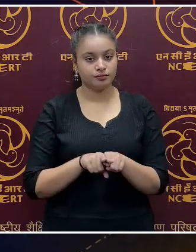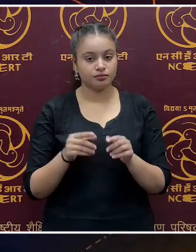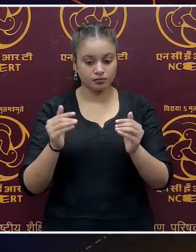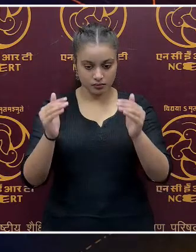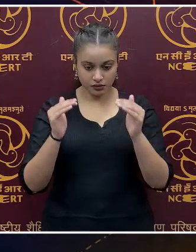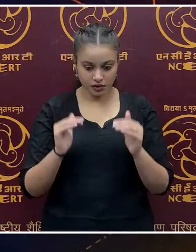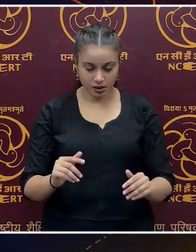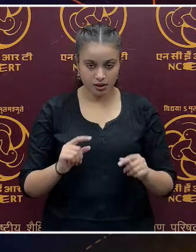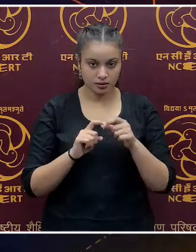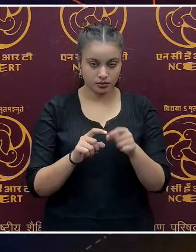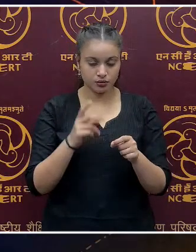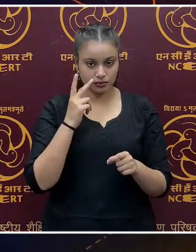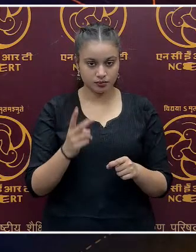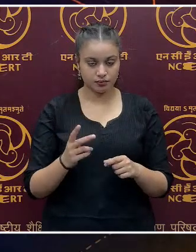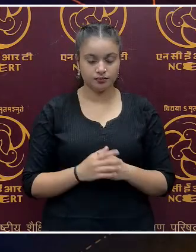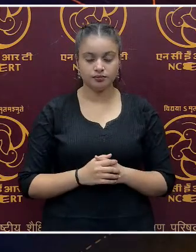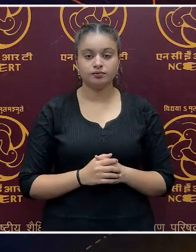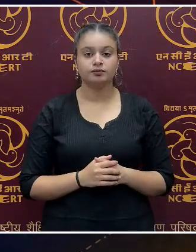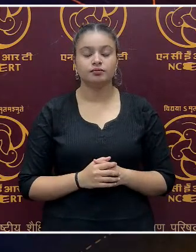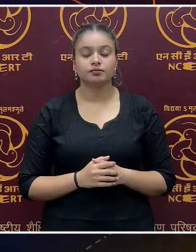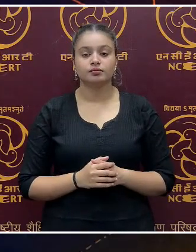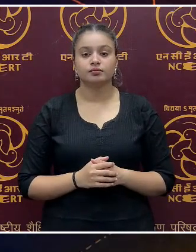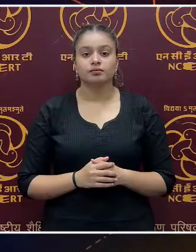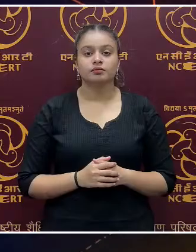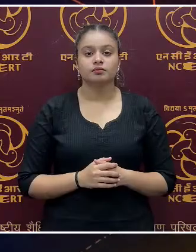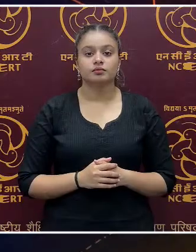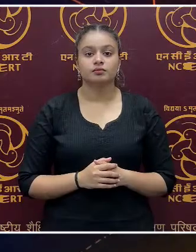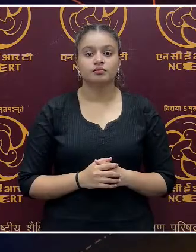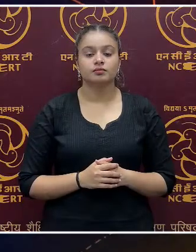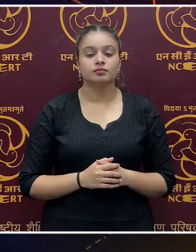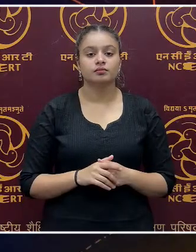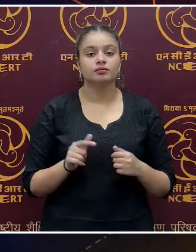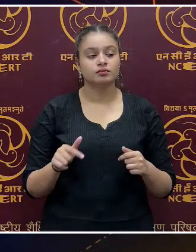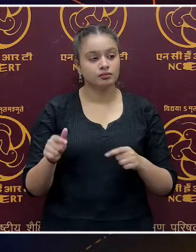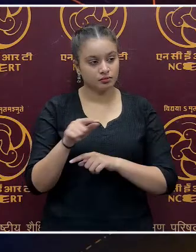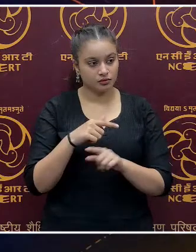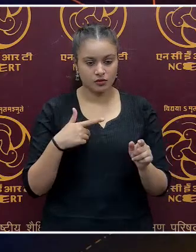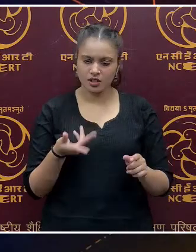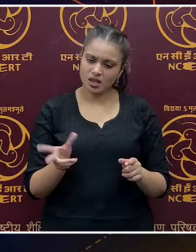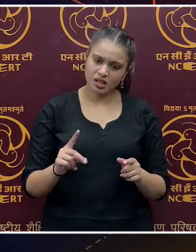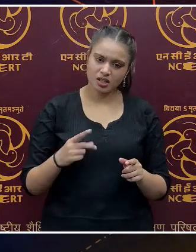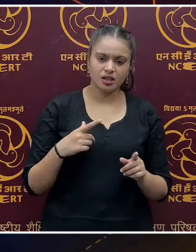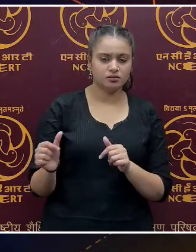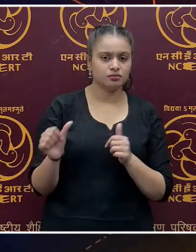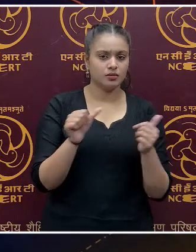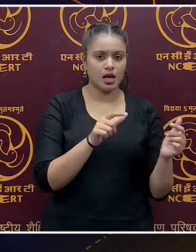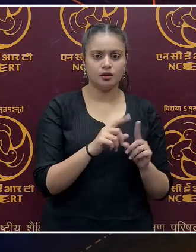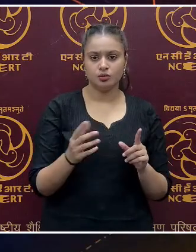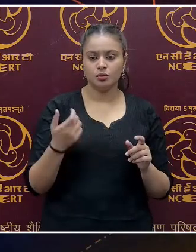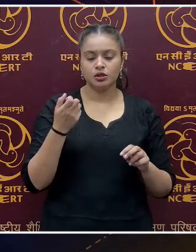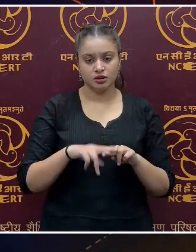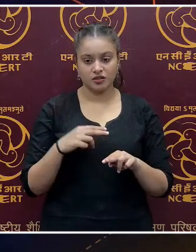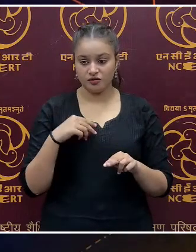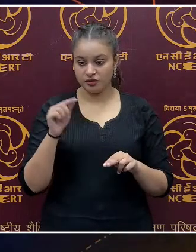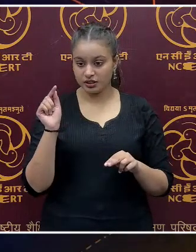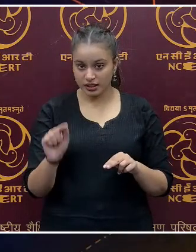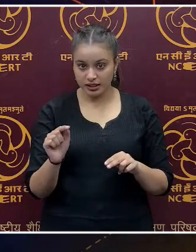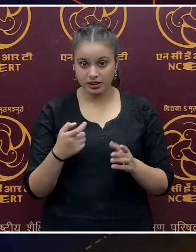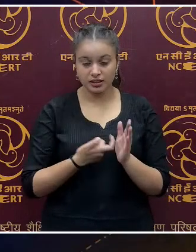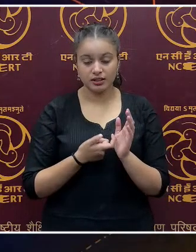next question, we can click here next question, or we can also reset here. So, if we click on